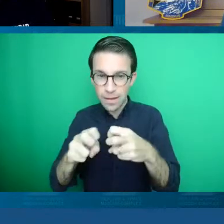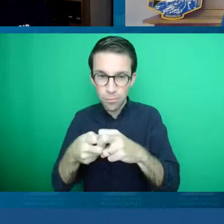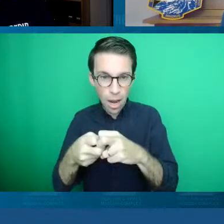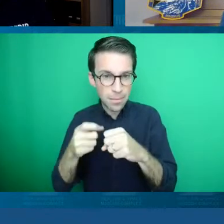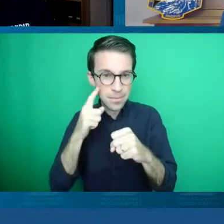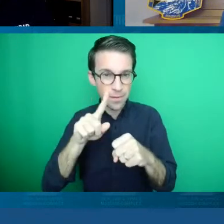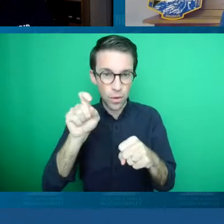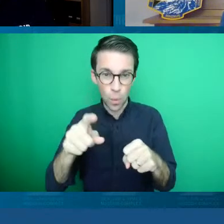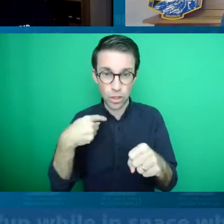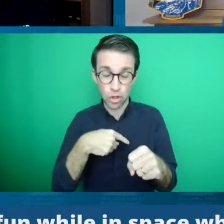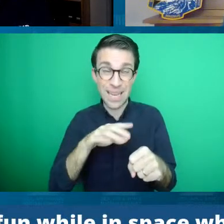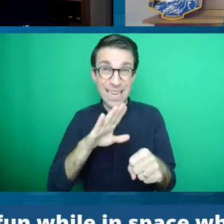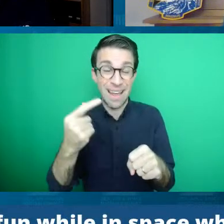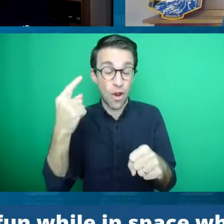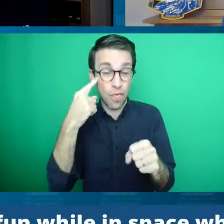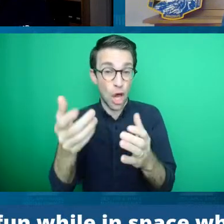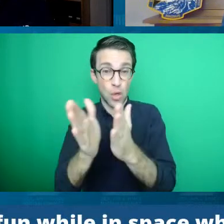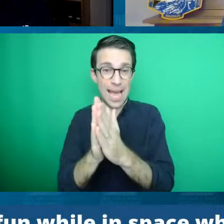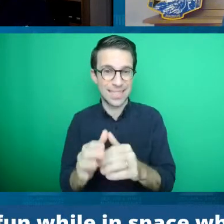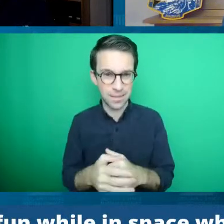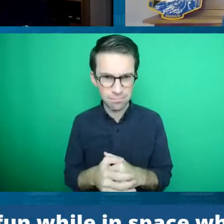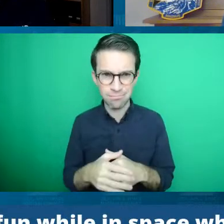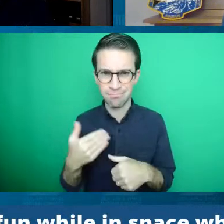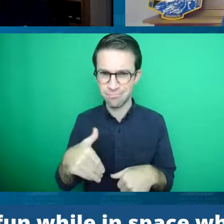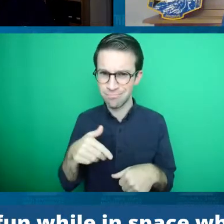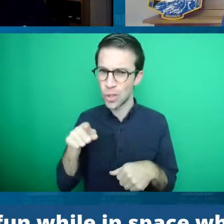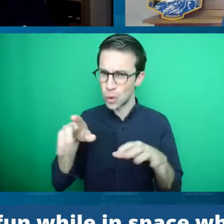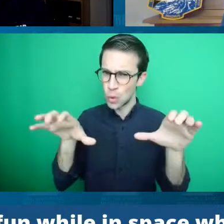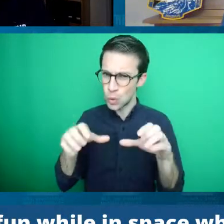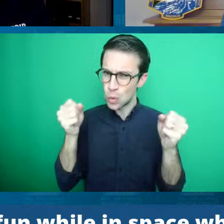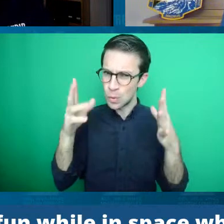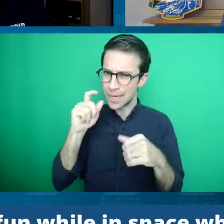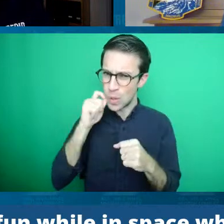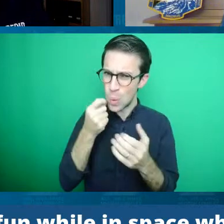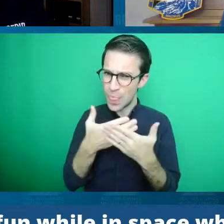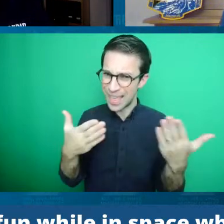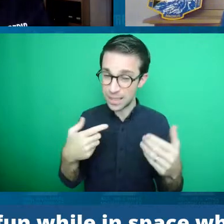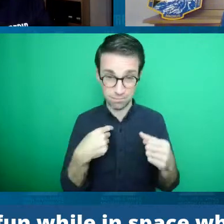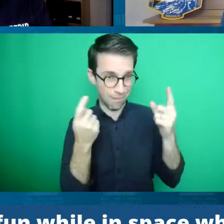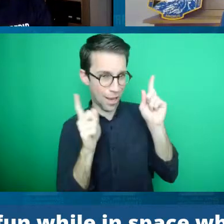ask. You do get to do a lot of really cool stuff. It does sound I agree.